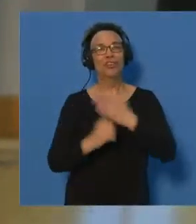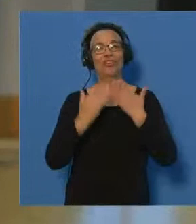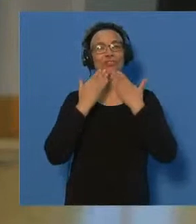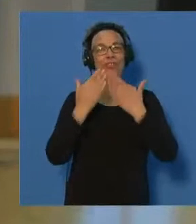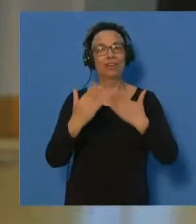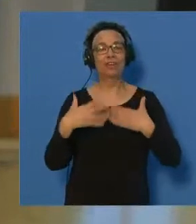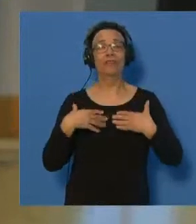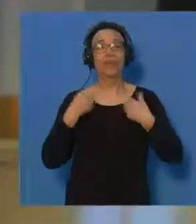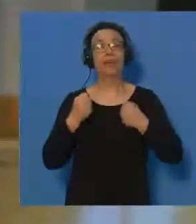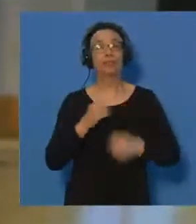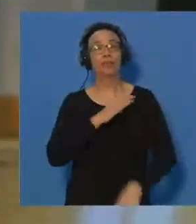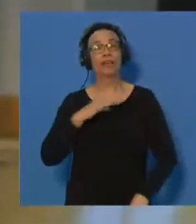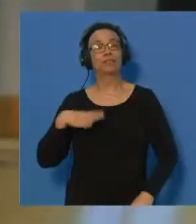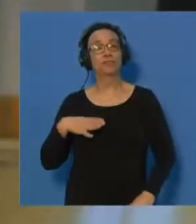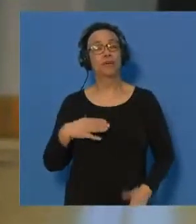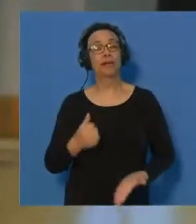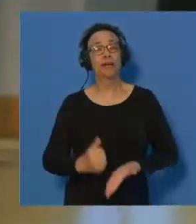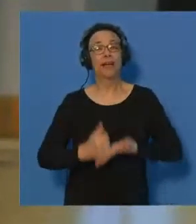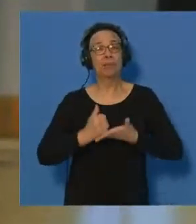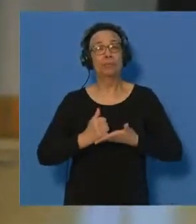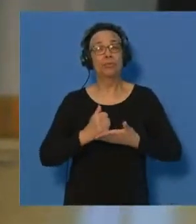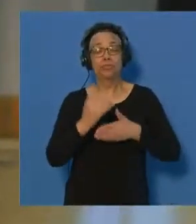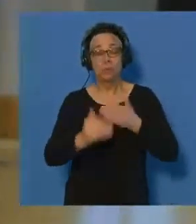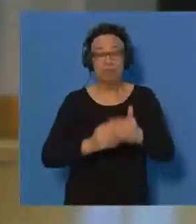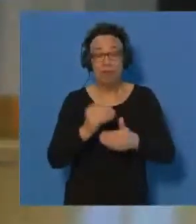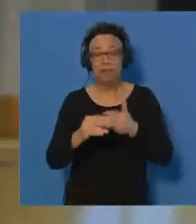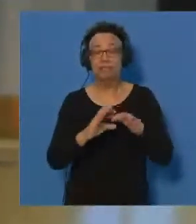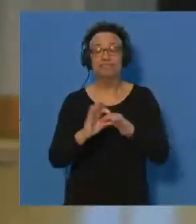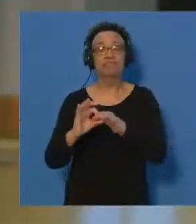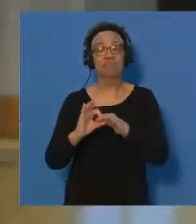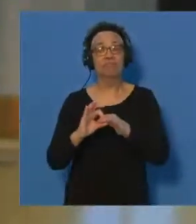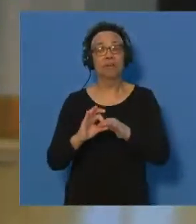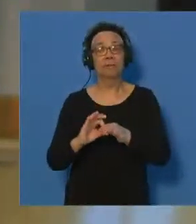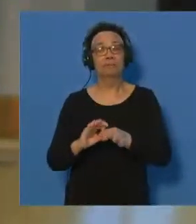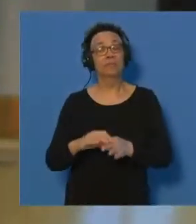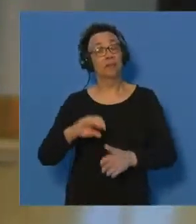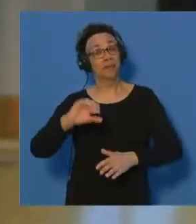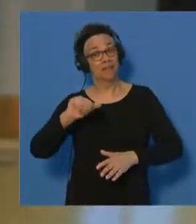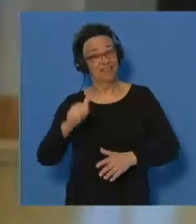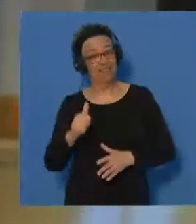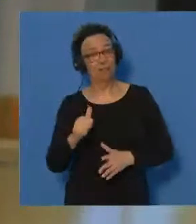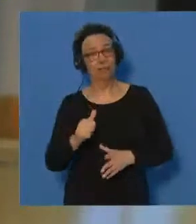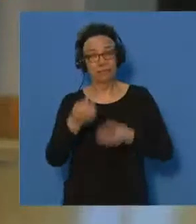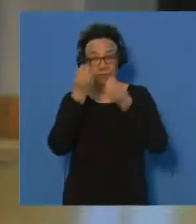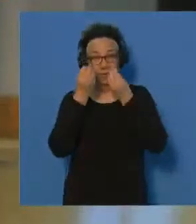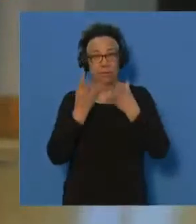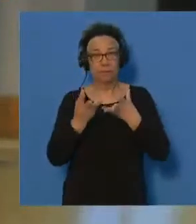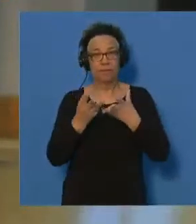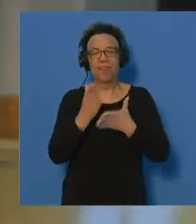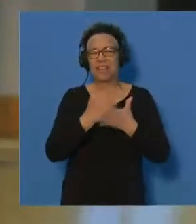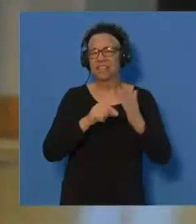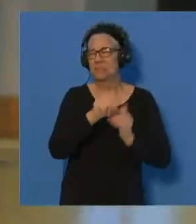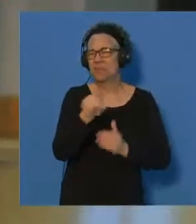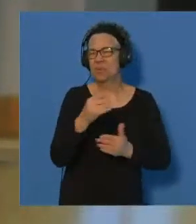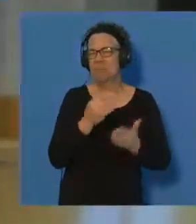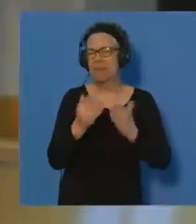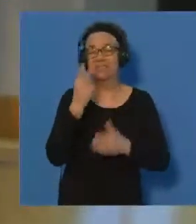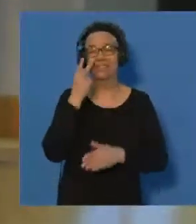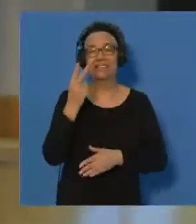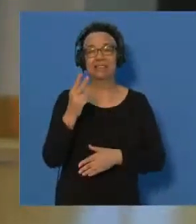coordinate this process. And today I have another update regarding the Bermuda Health Council. Some of you may have seen